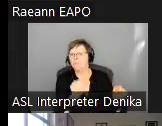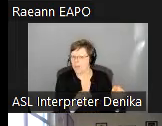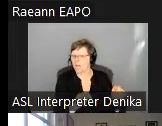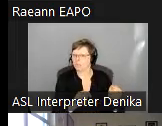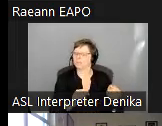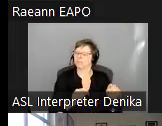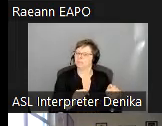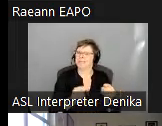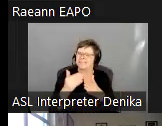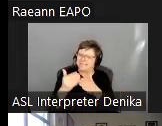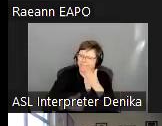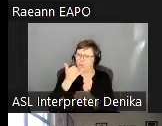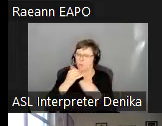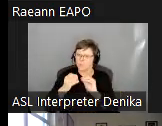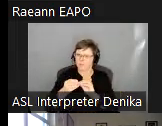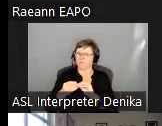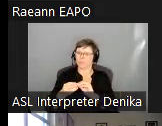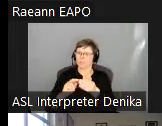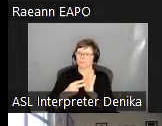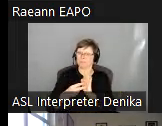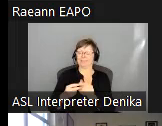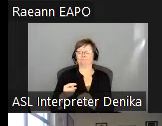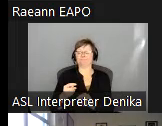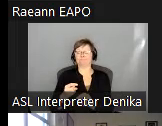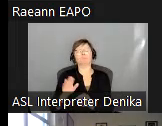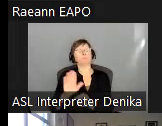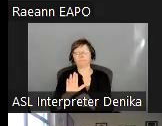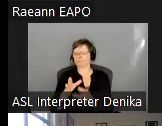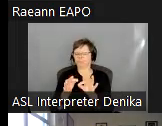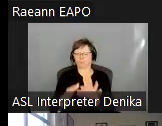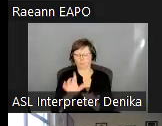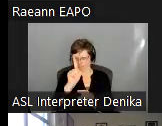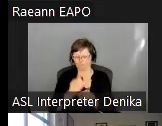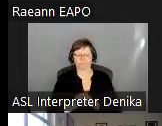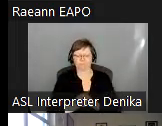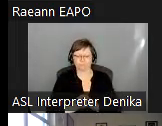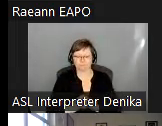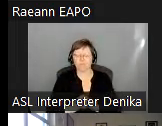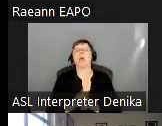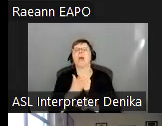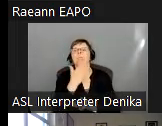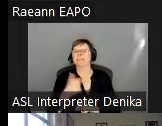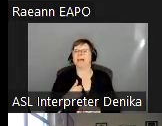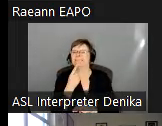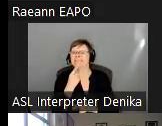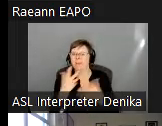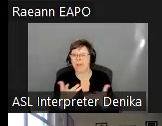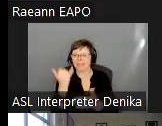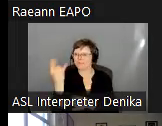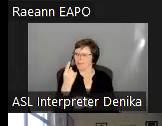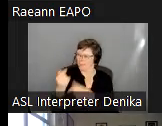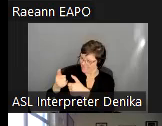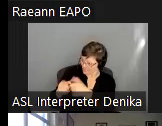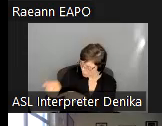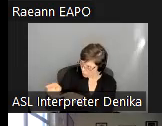technology companies, and the fraudsters can utilize them. The best advice I say is hang up and just delete that text. Or if